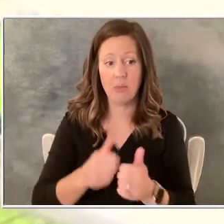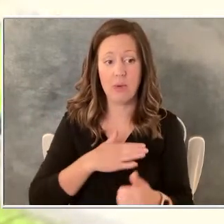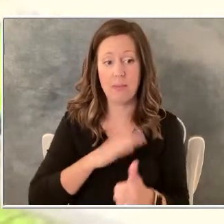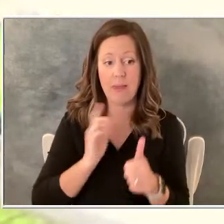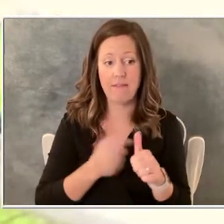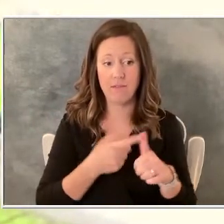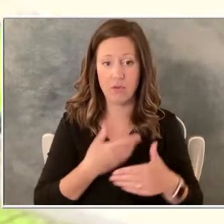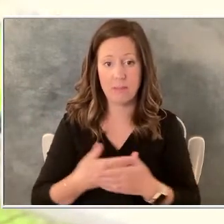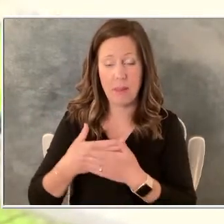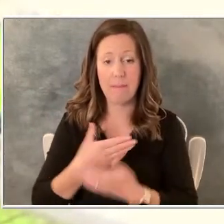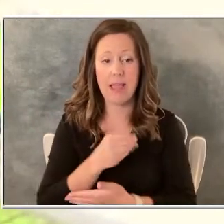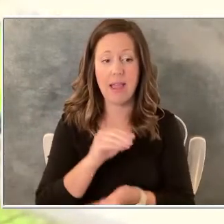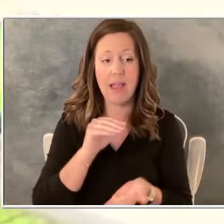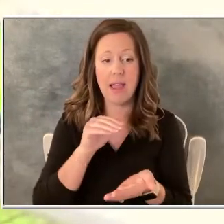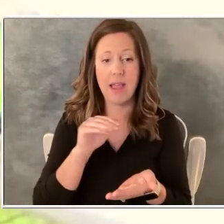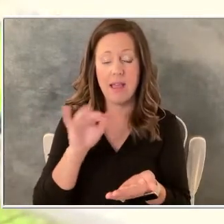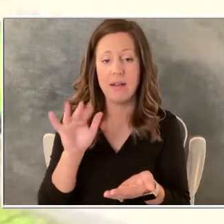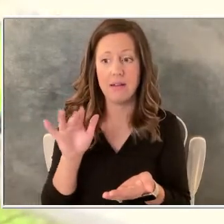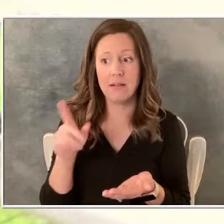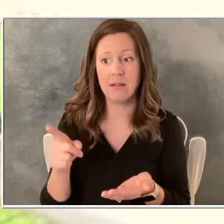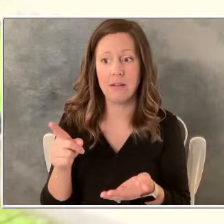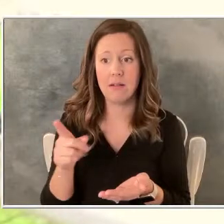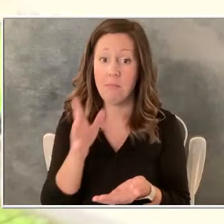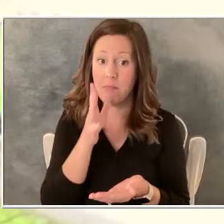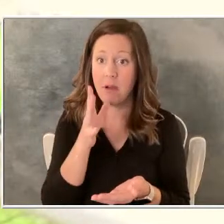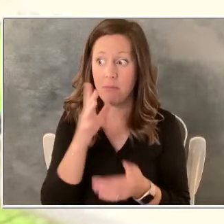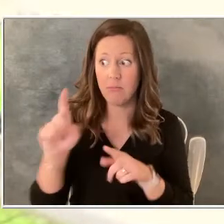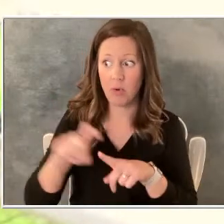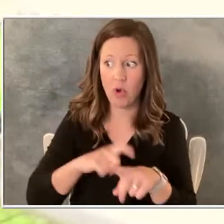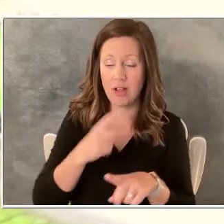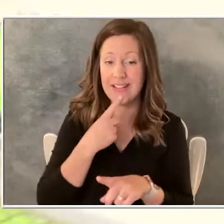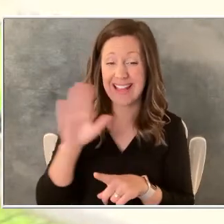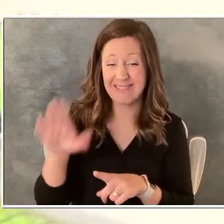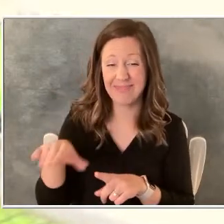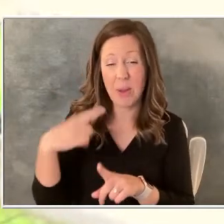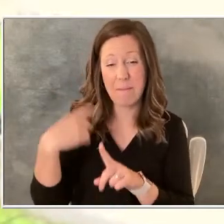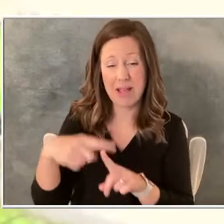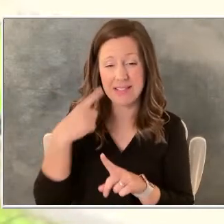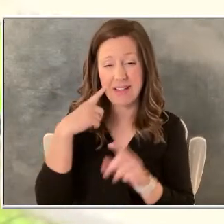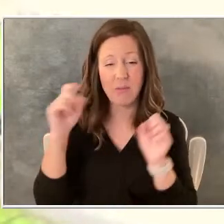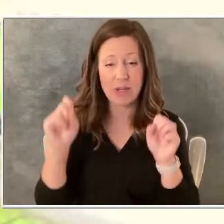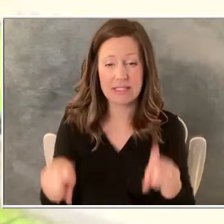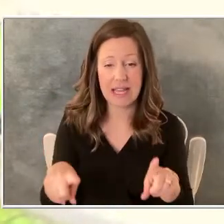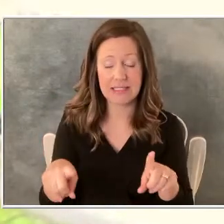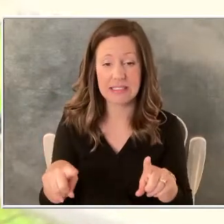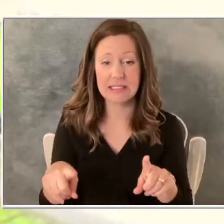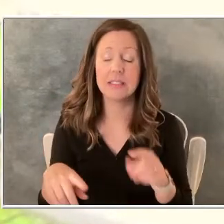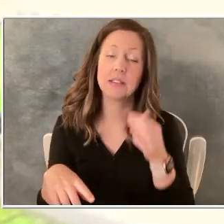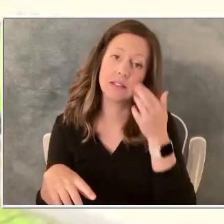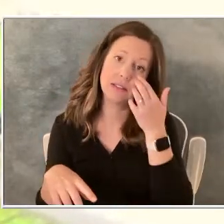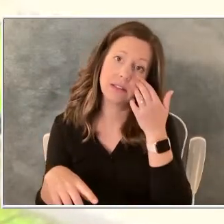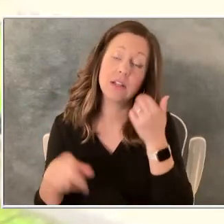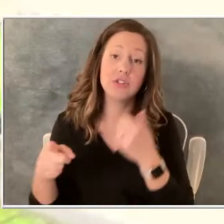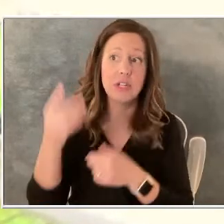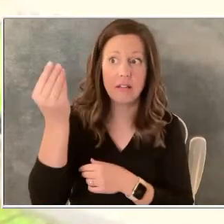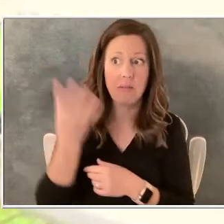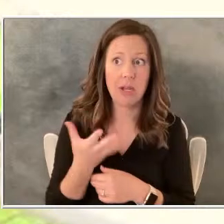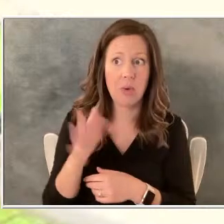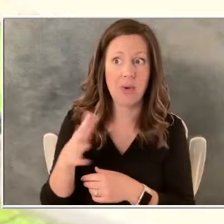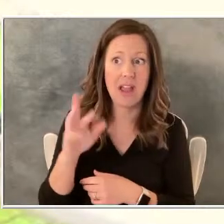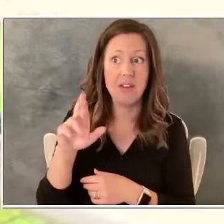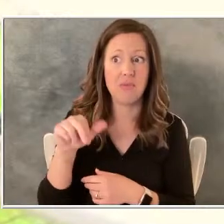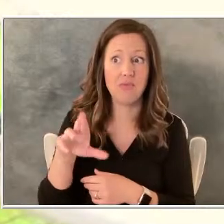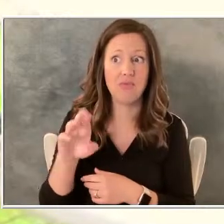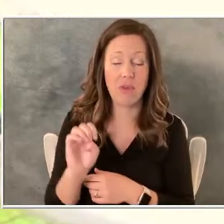she called me and said that she had gotten tested and it was positive. And she shared with me how that was actually sort of rare in a way,